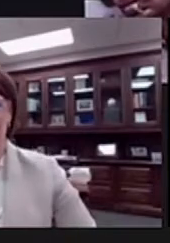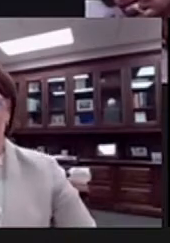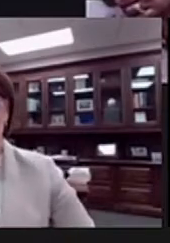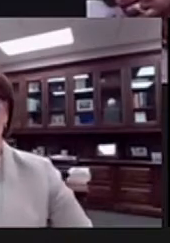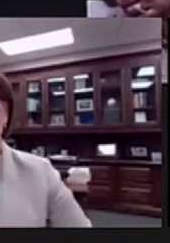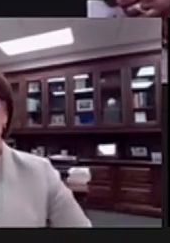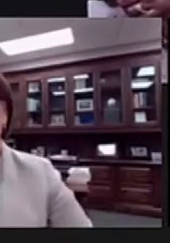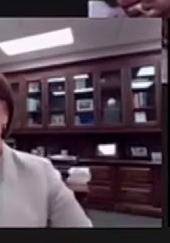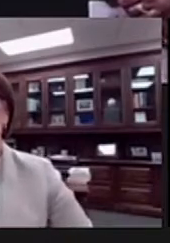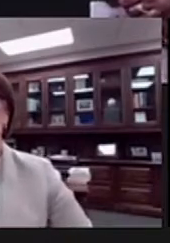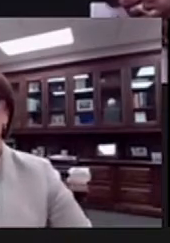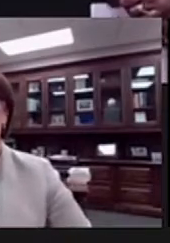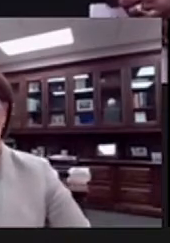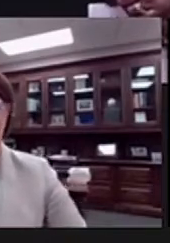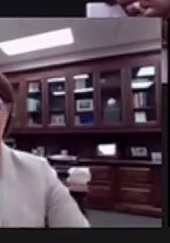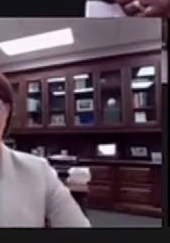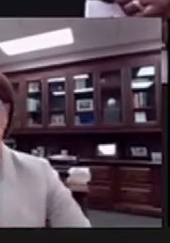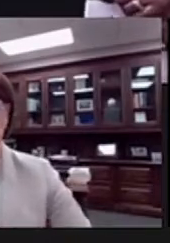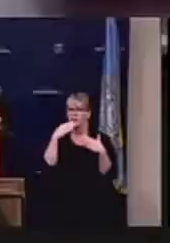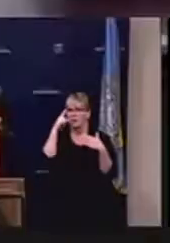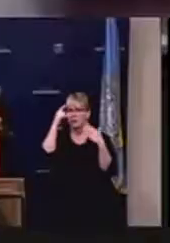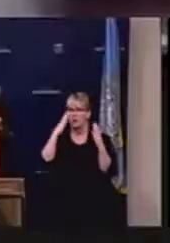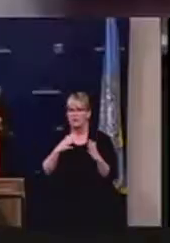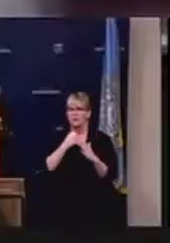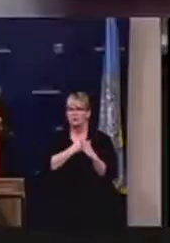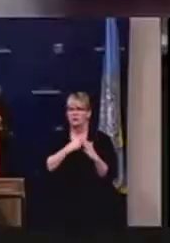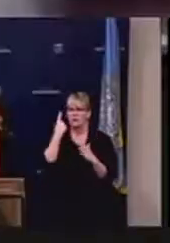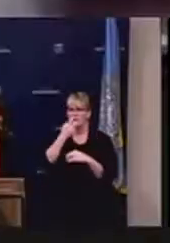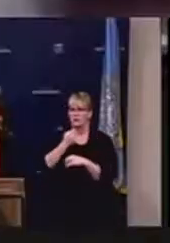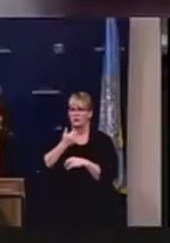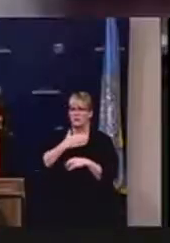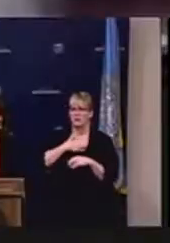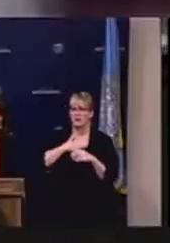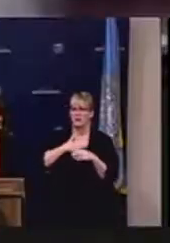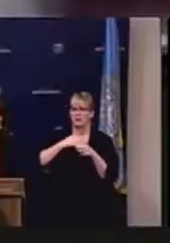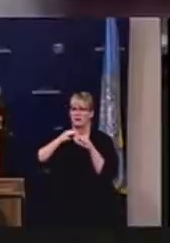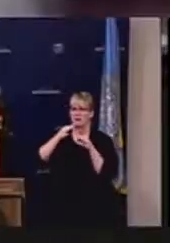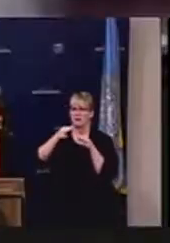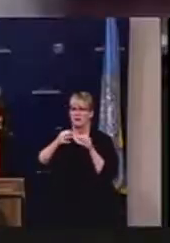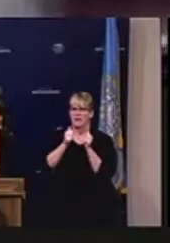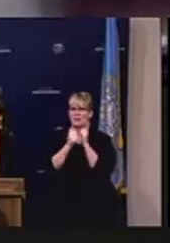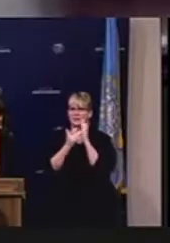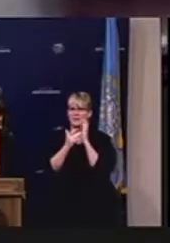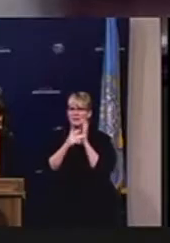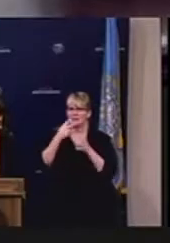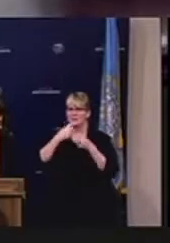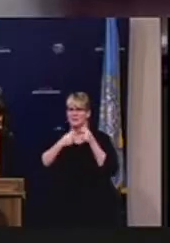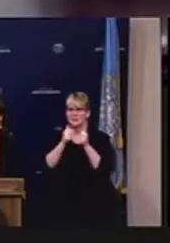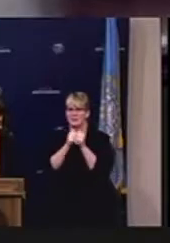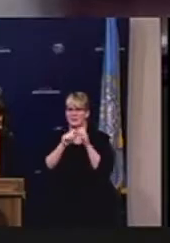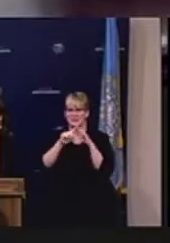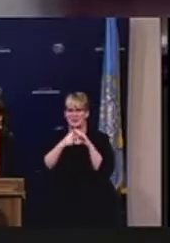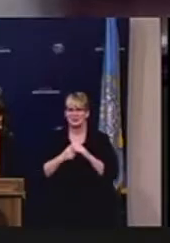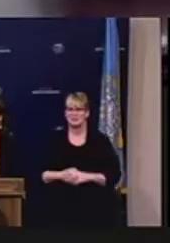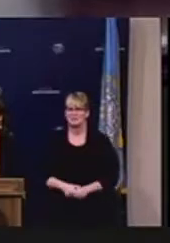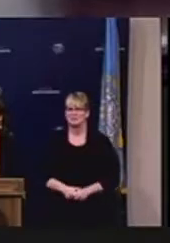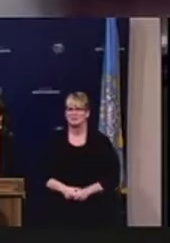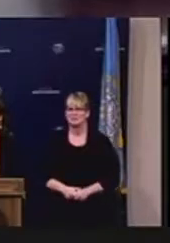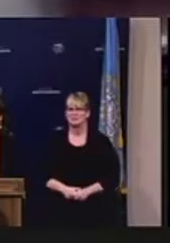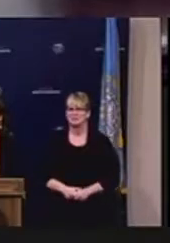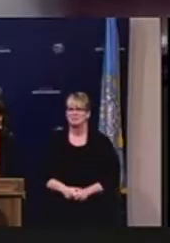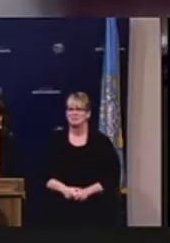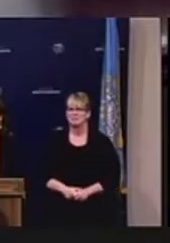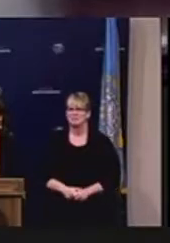Thank you, Governor. Thanks so much for having me today. Sorry for a little bit of my technical difficulties at the start there. Well, that's all right. I am pleased